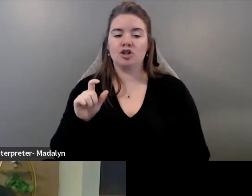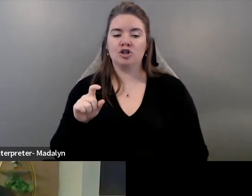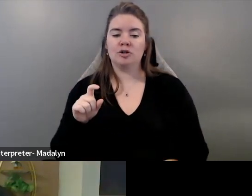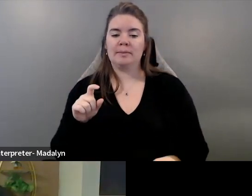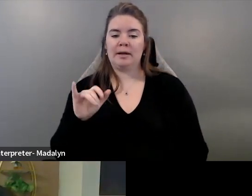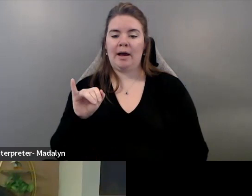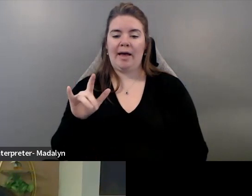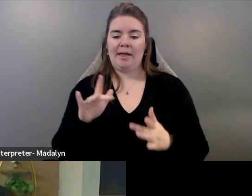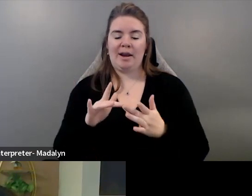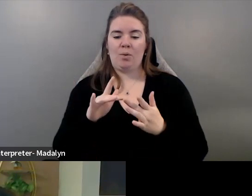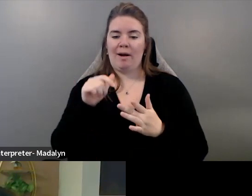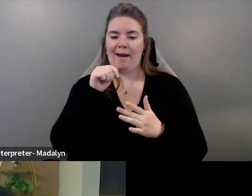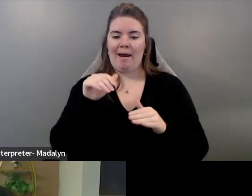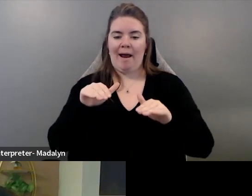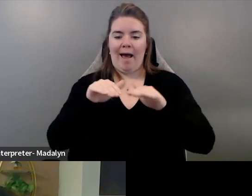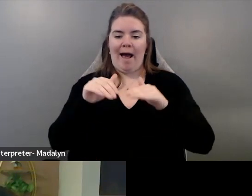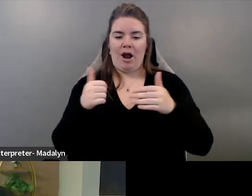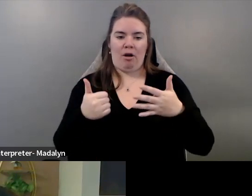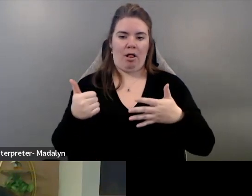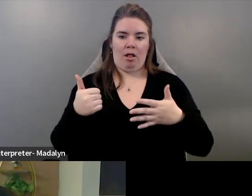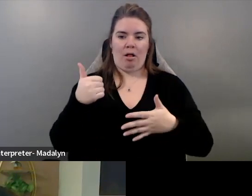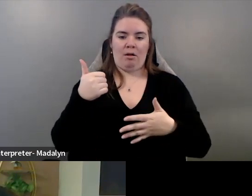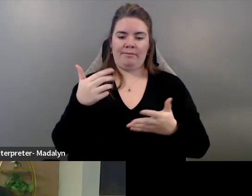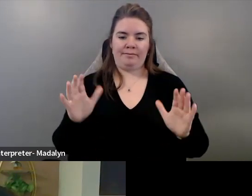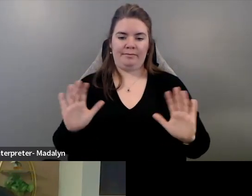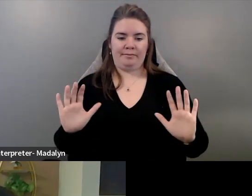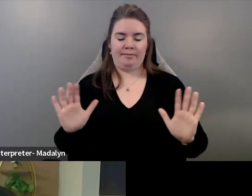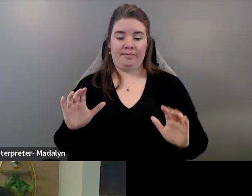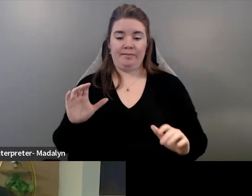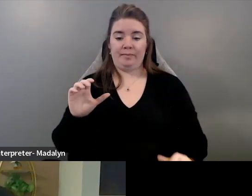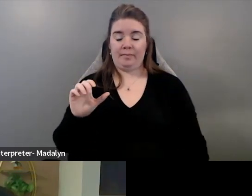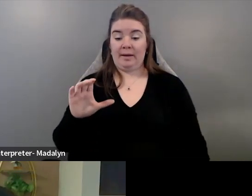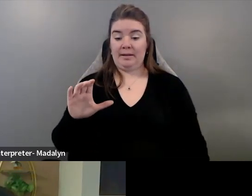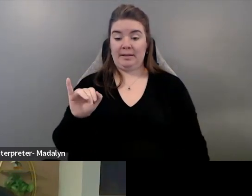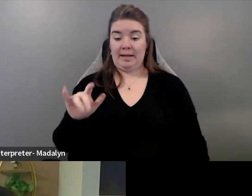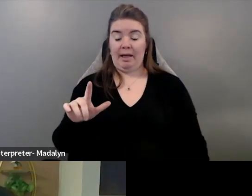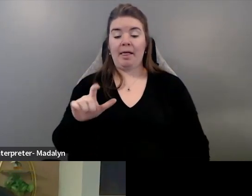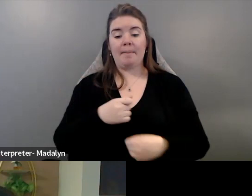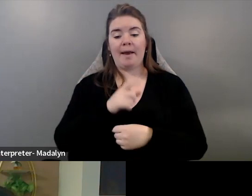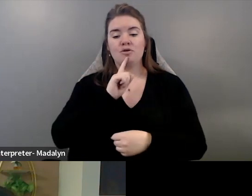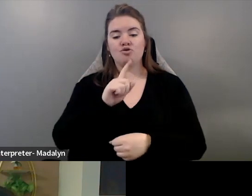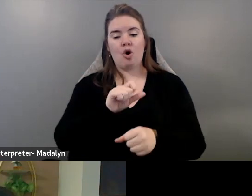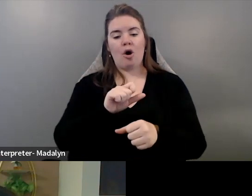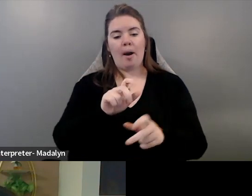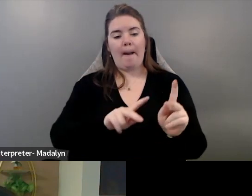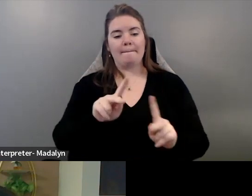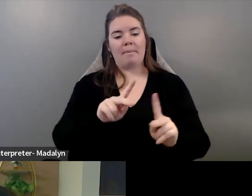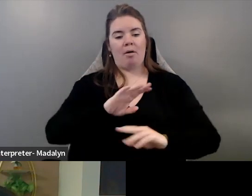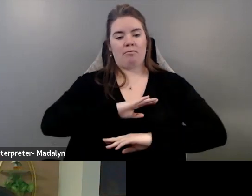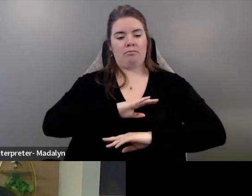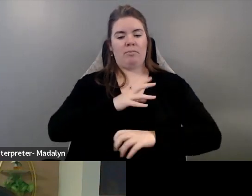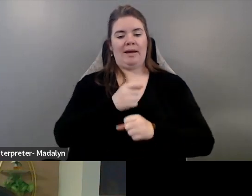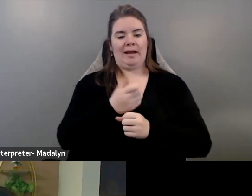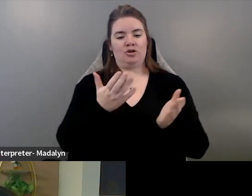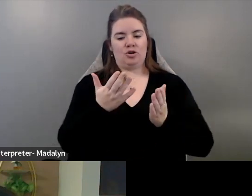isn't a hierarchy, right? SILs, they do the work of making people sure get what they need, right? They're on the ground.